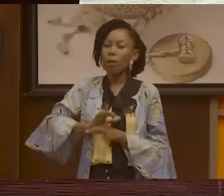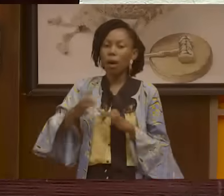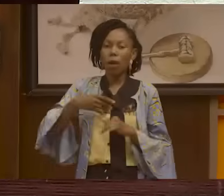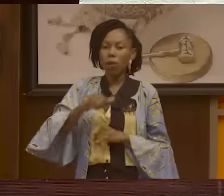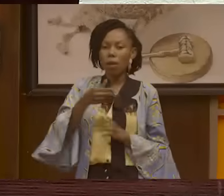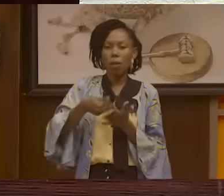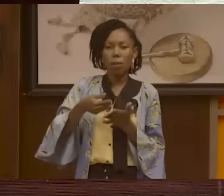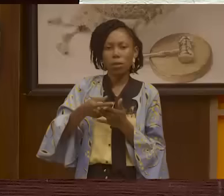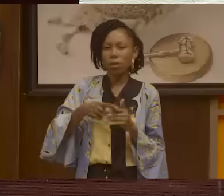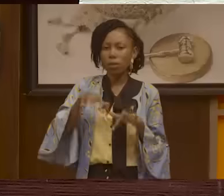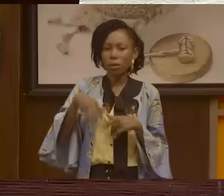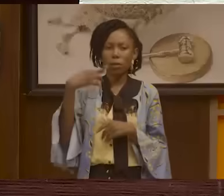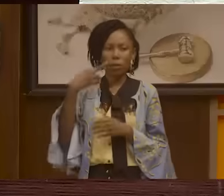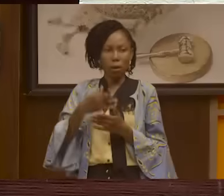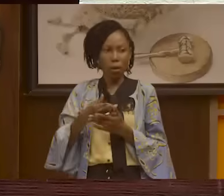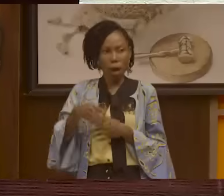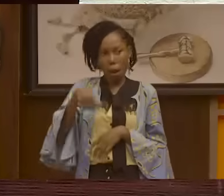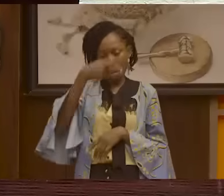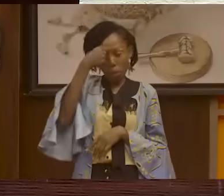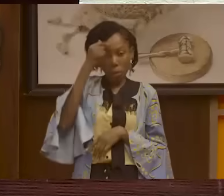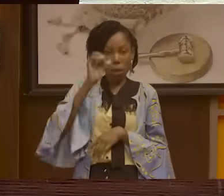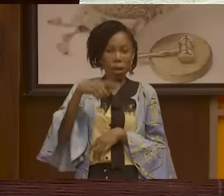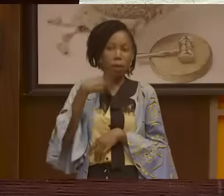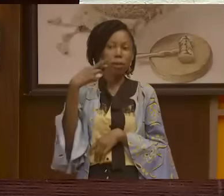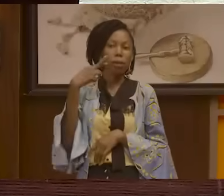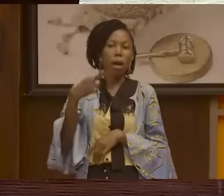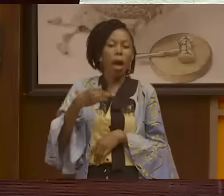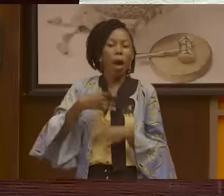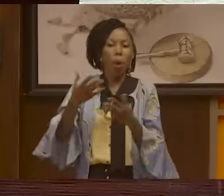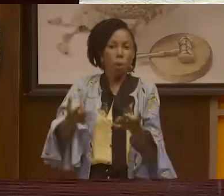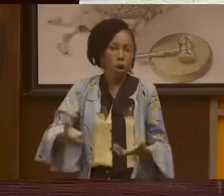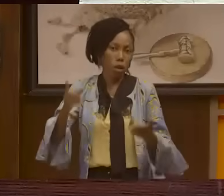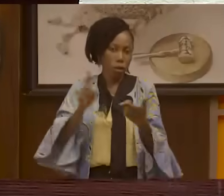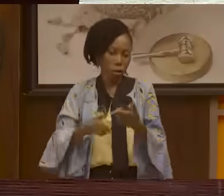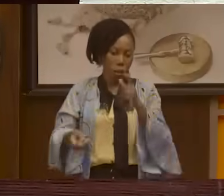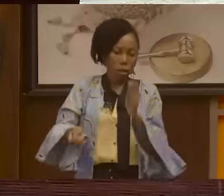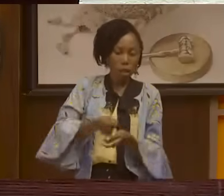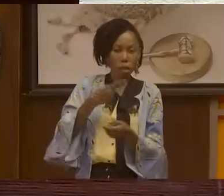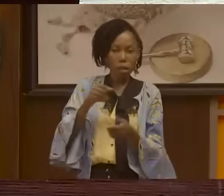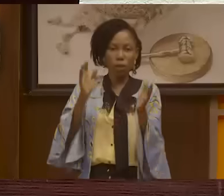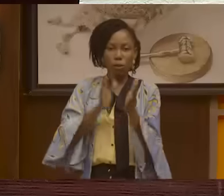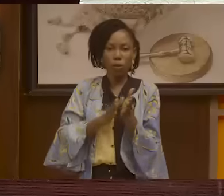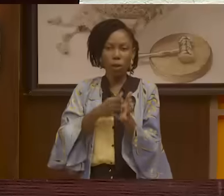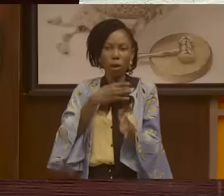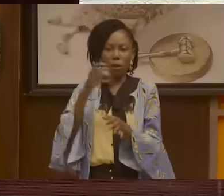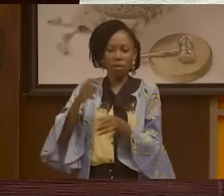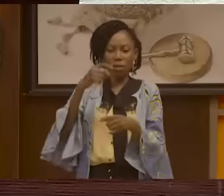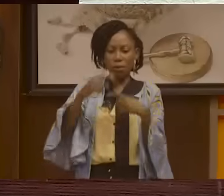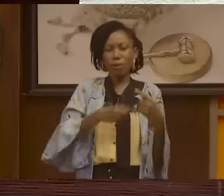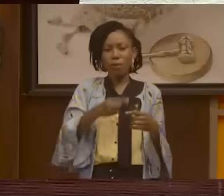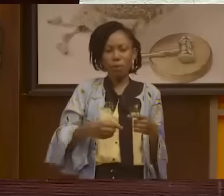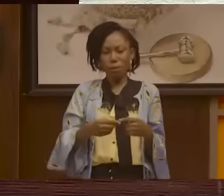her because I told her I want to change their school. And she went behind my